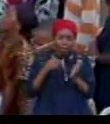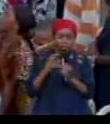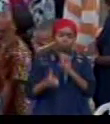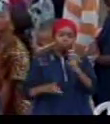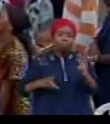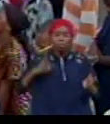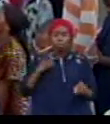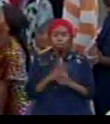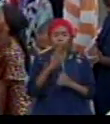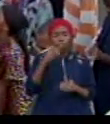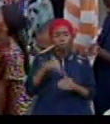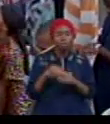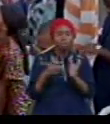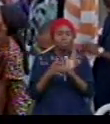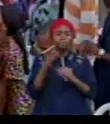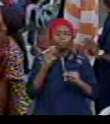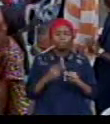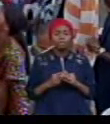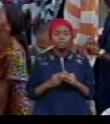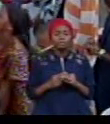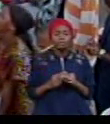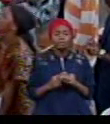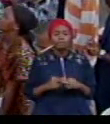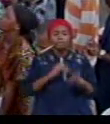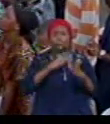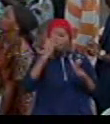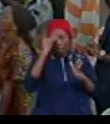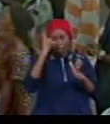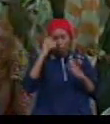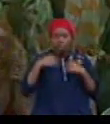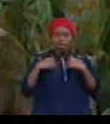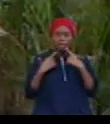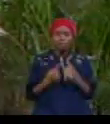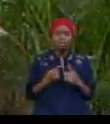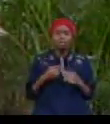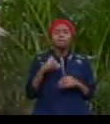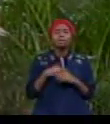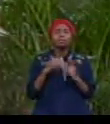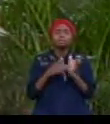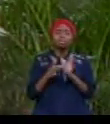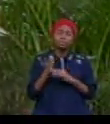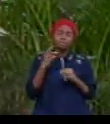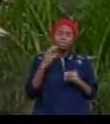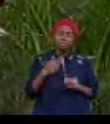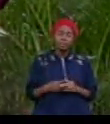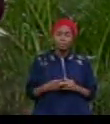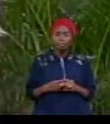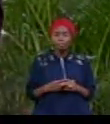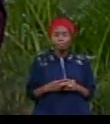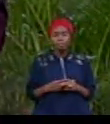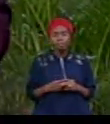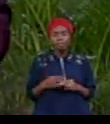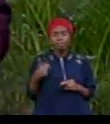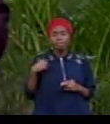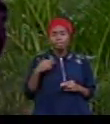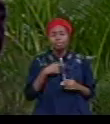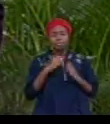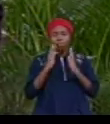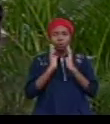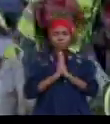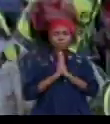name, I know you have answered. In Jesus' name, we pray.